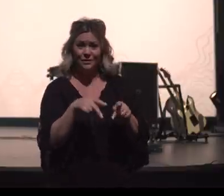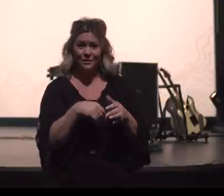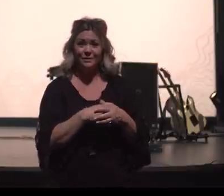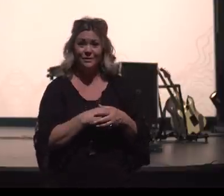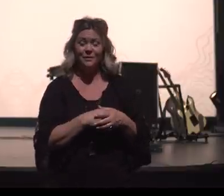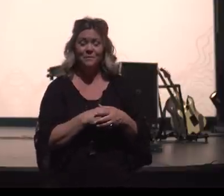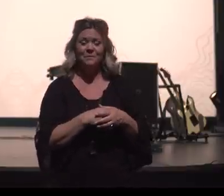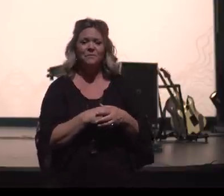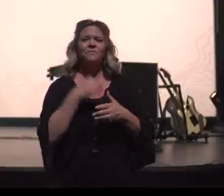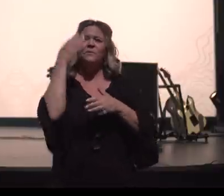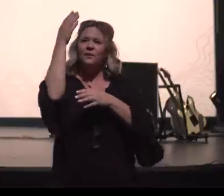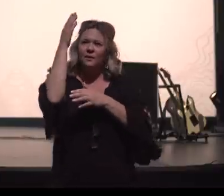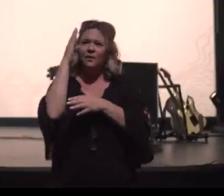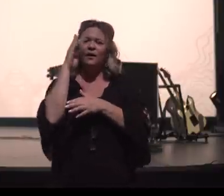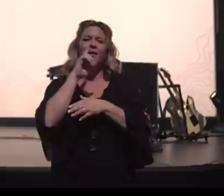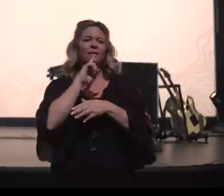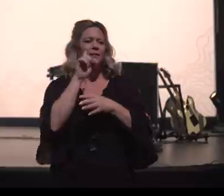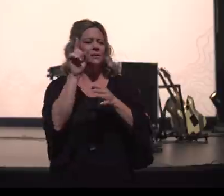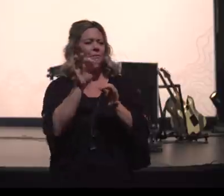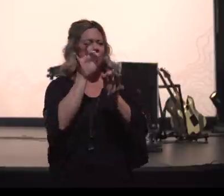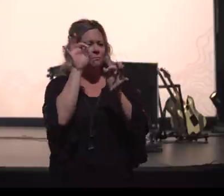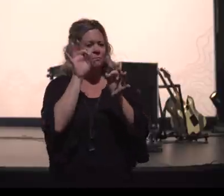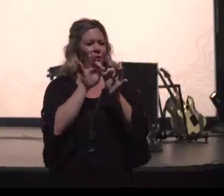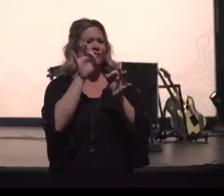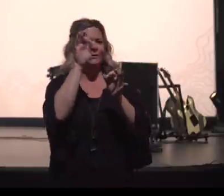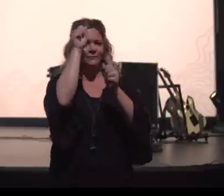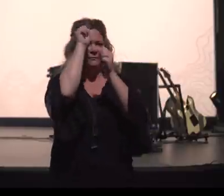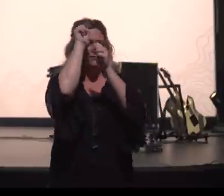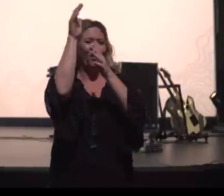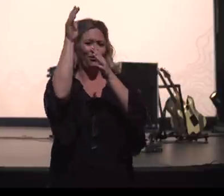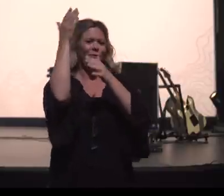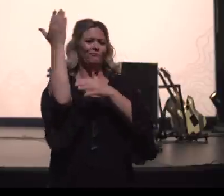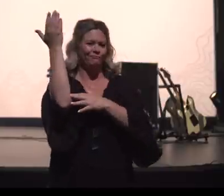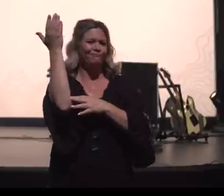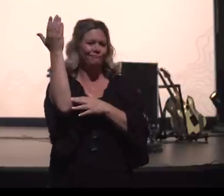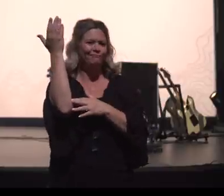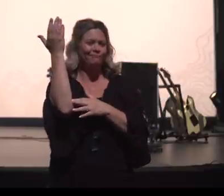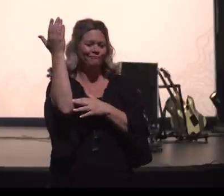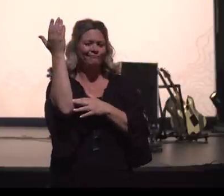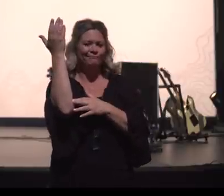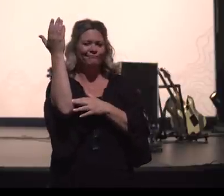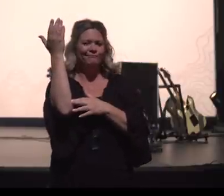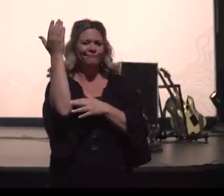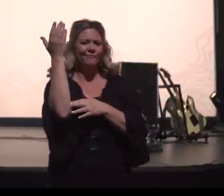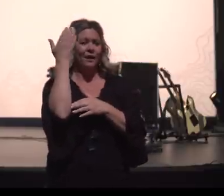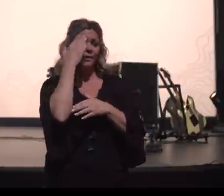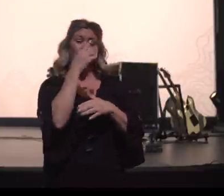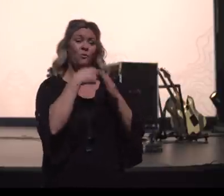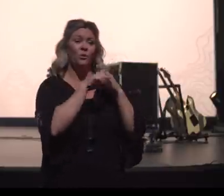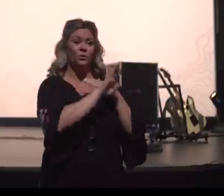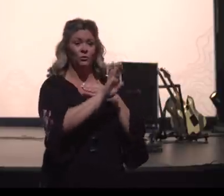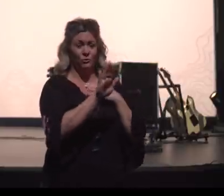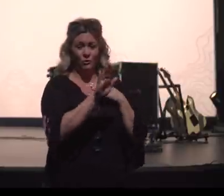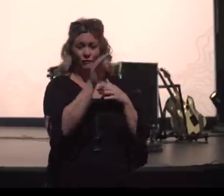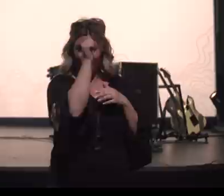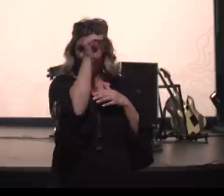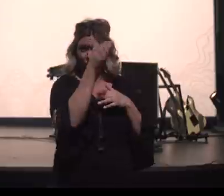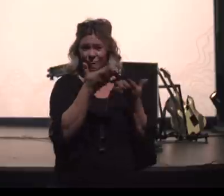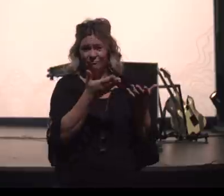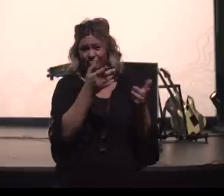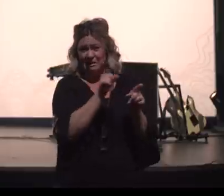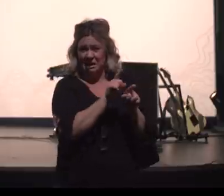as if God is the perfect father. And I don't know what your father was like when you were growing